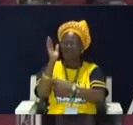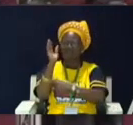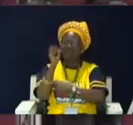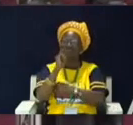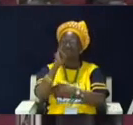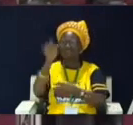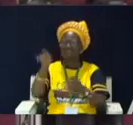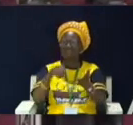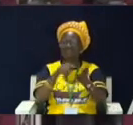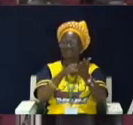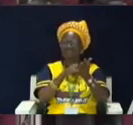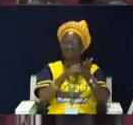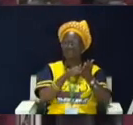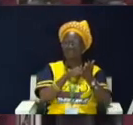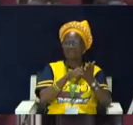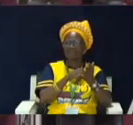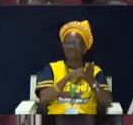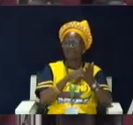this.